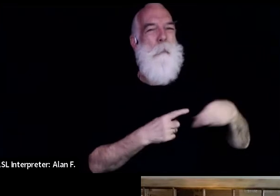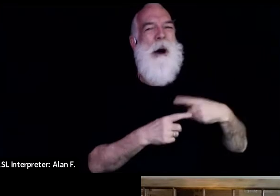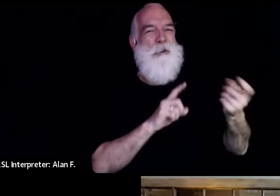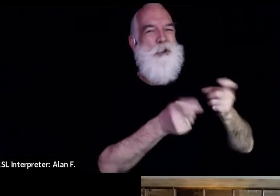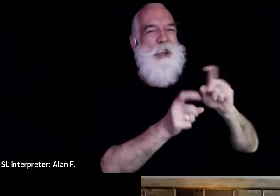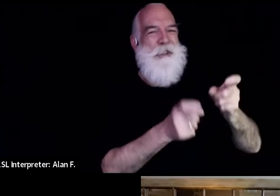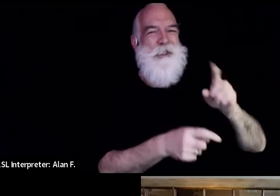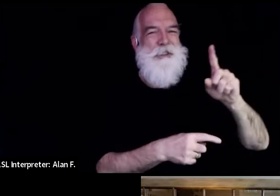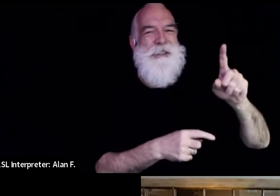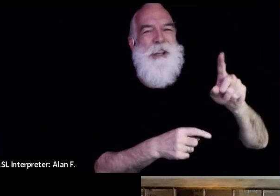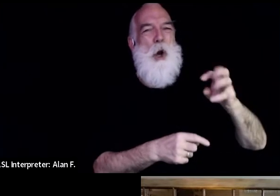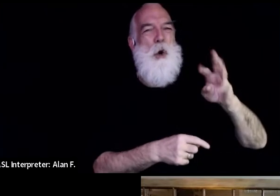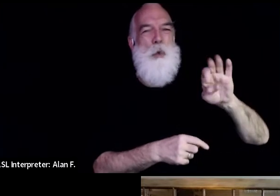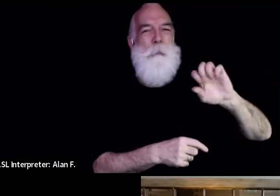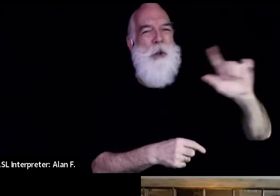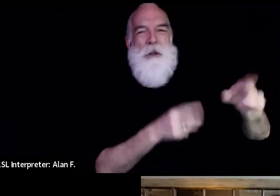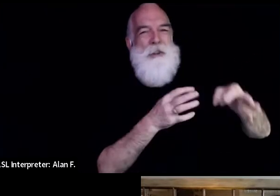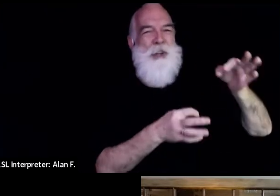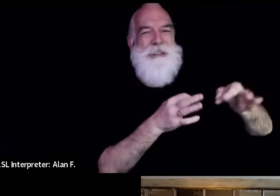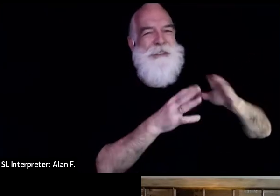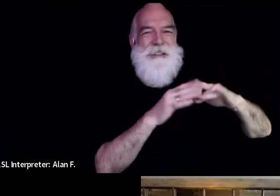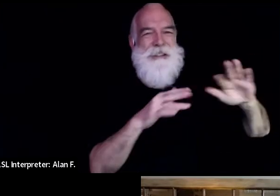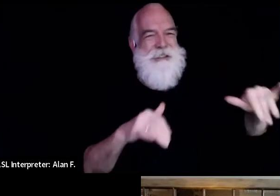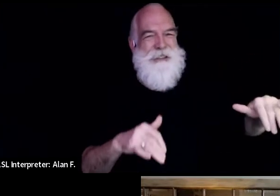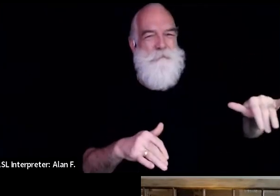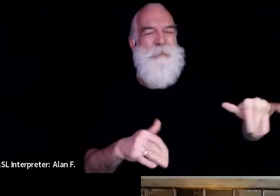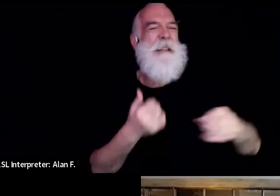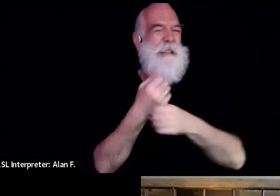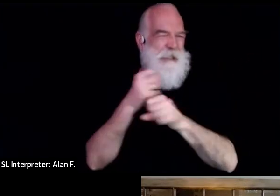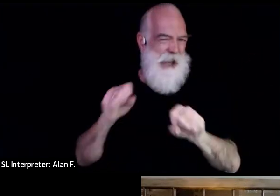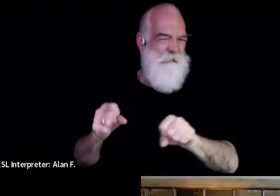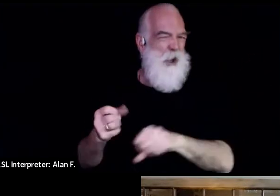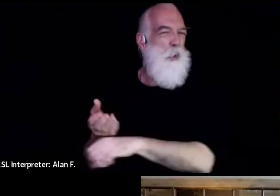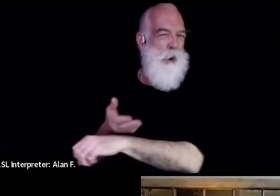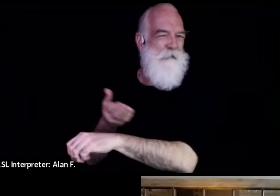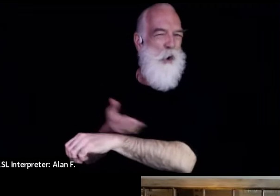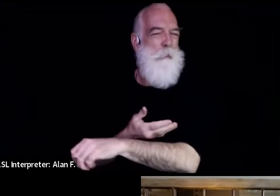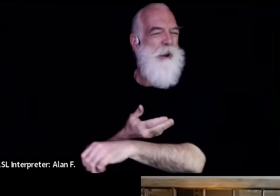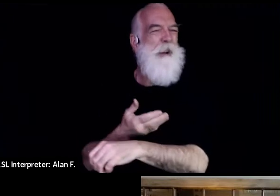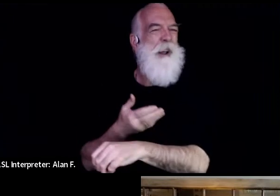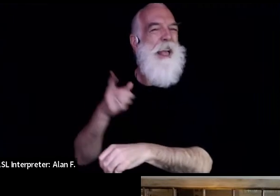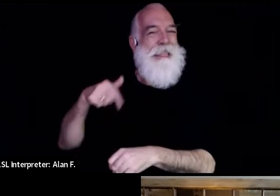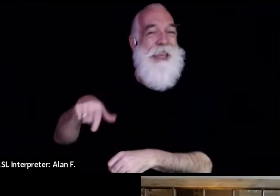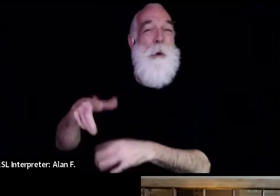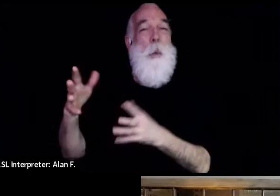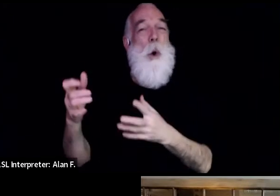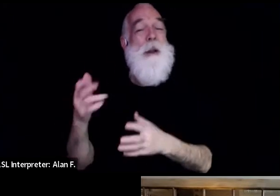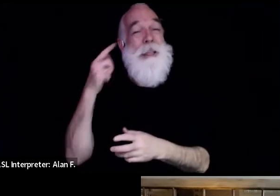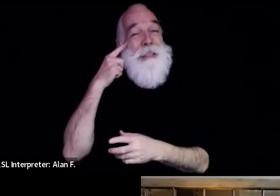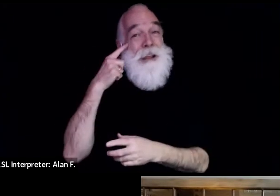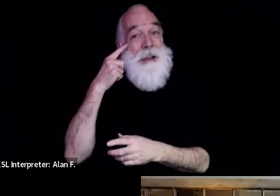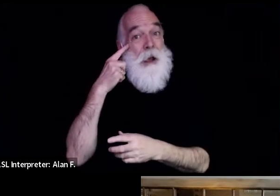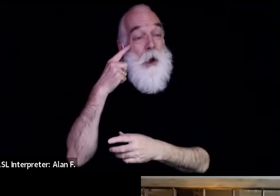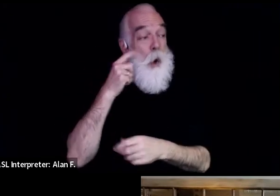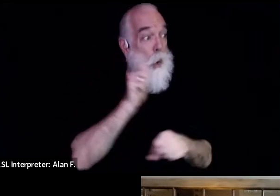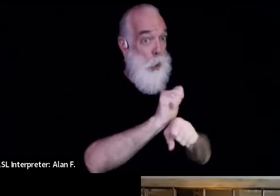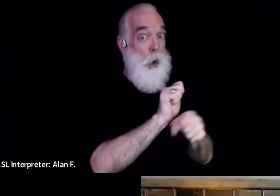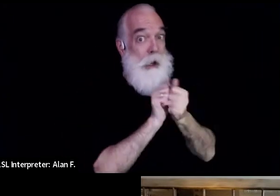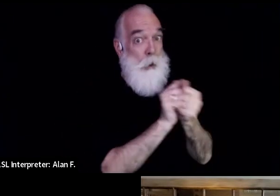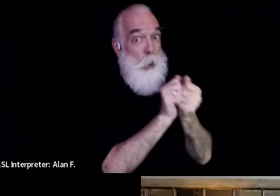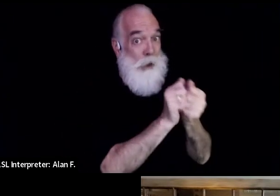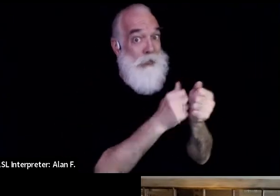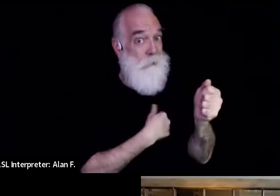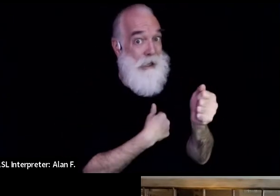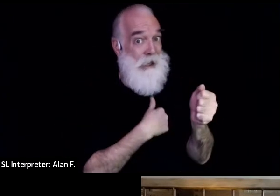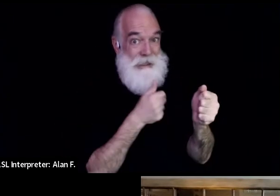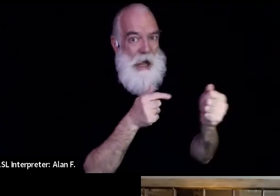safety and criminal justice reform, so that people feel that there's something being done with them rather than to them. So kind of looking both up